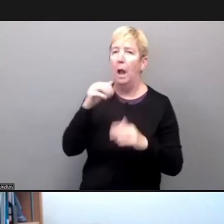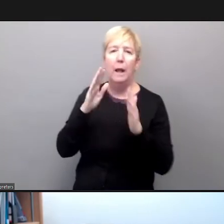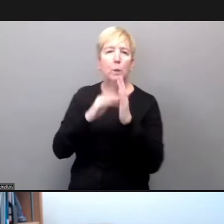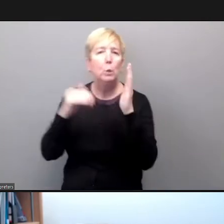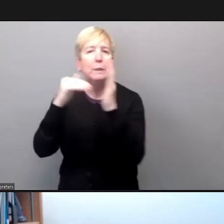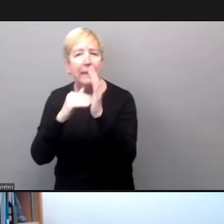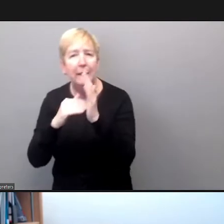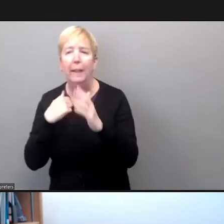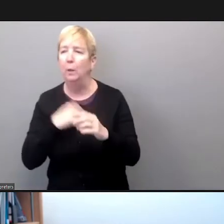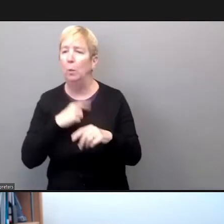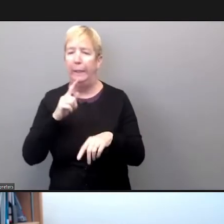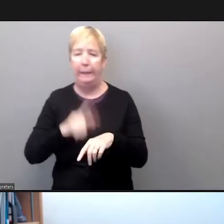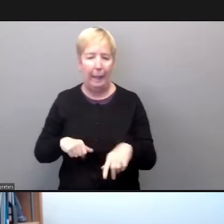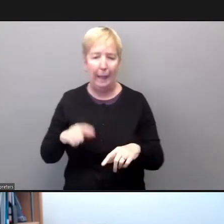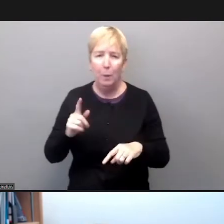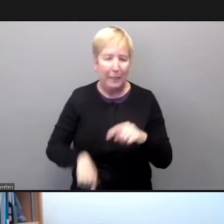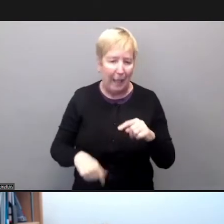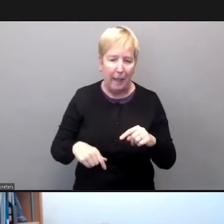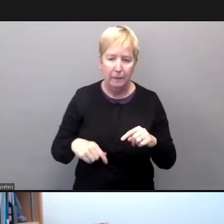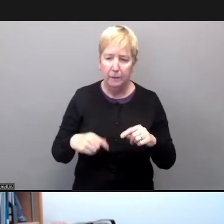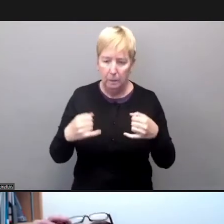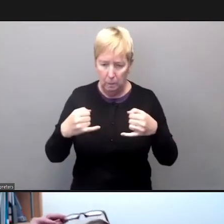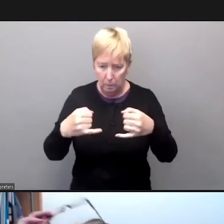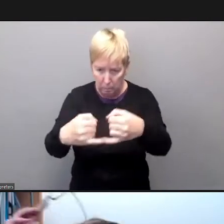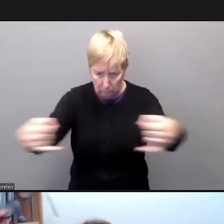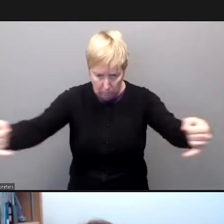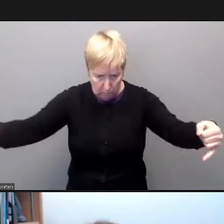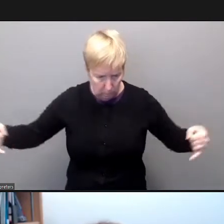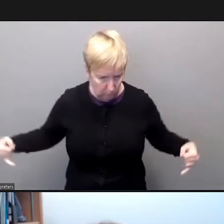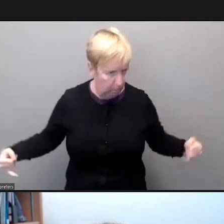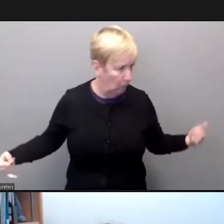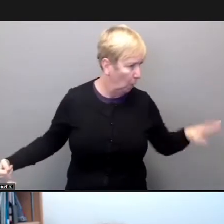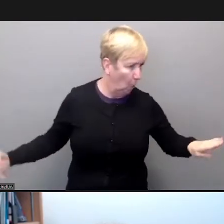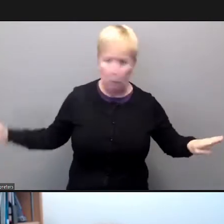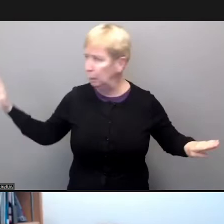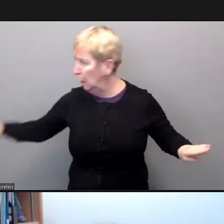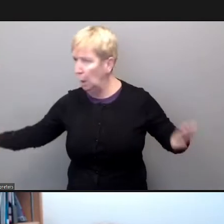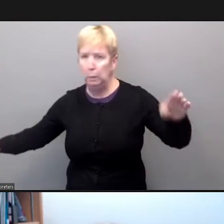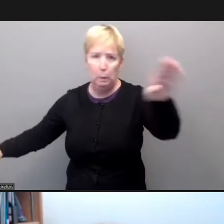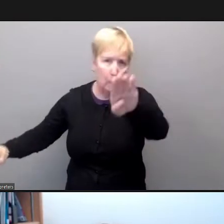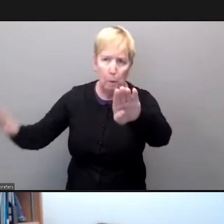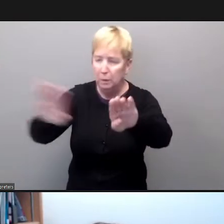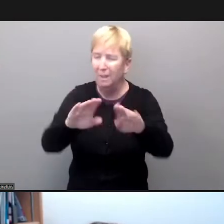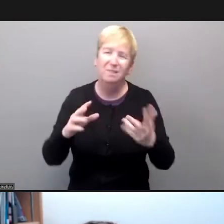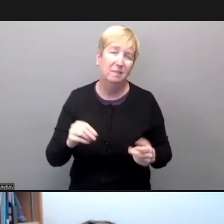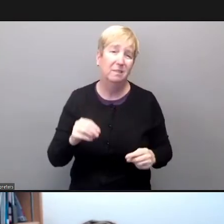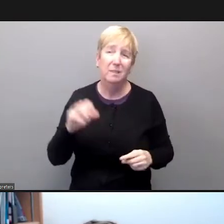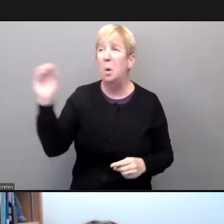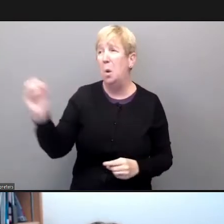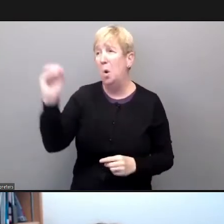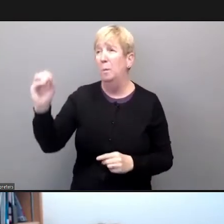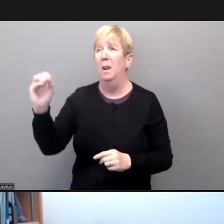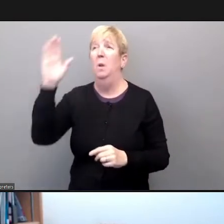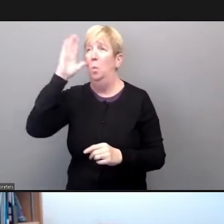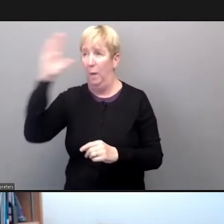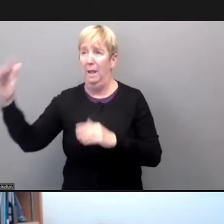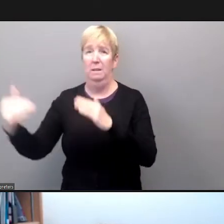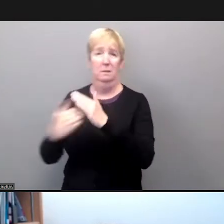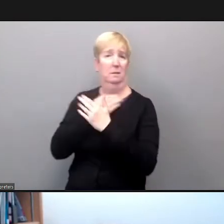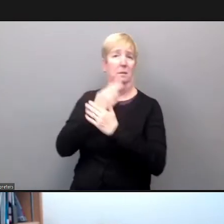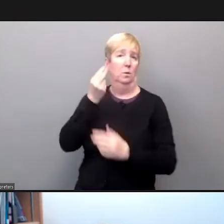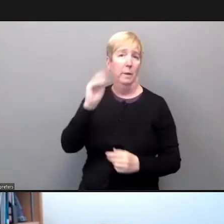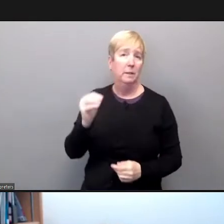can't keep Omicron from coming to our state. Everyone fully anticipates we'll see